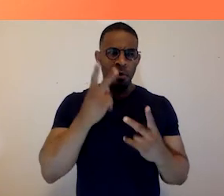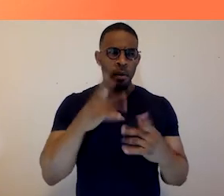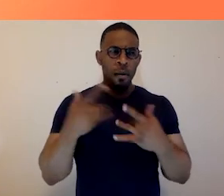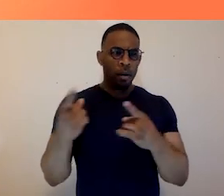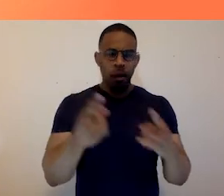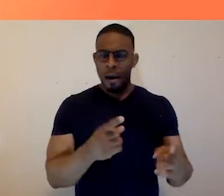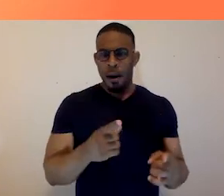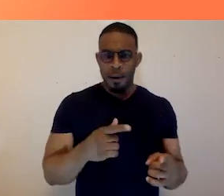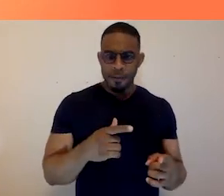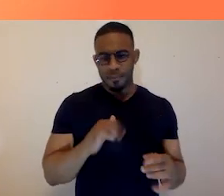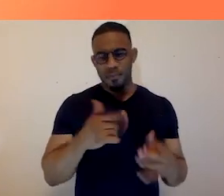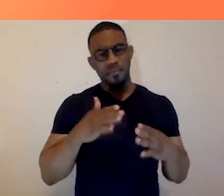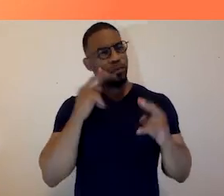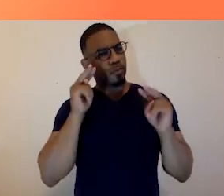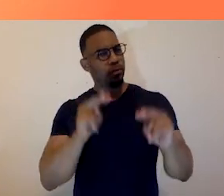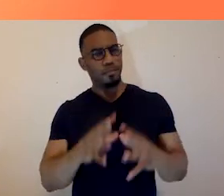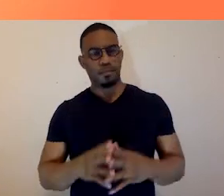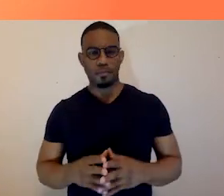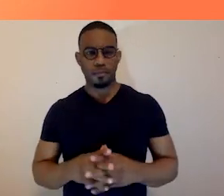going on. Let me look at this.